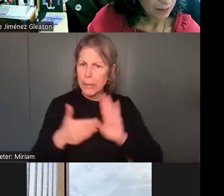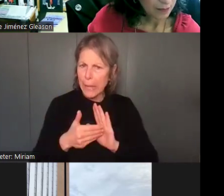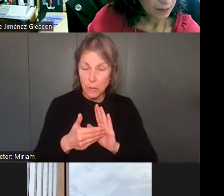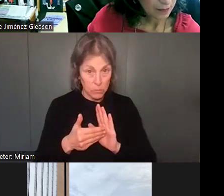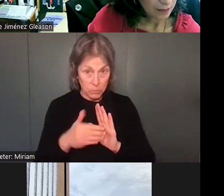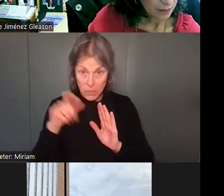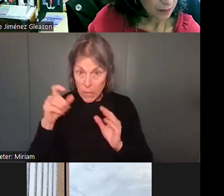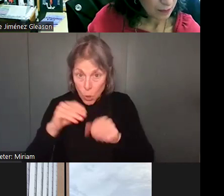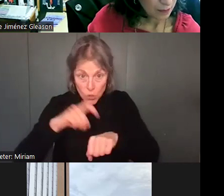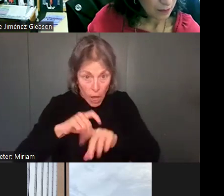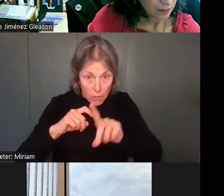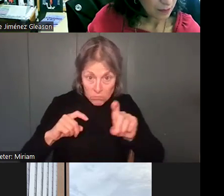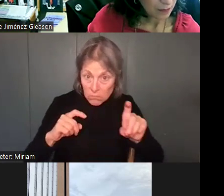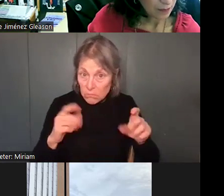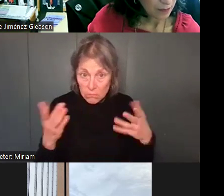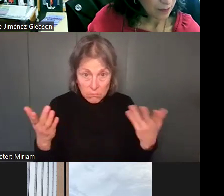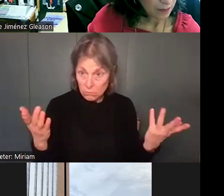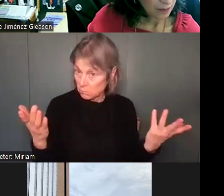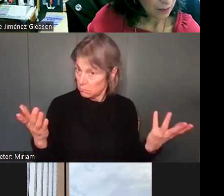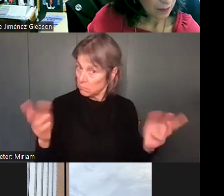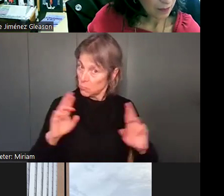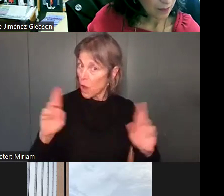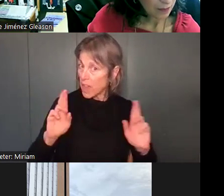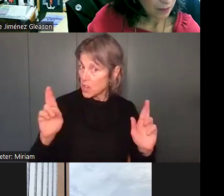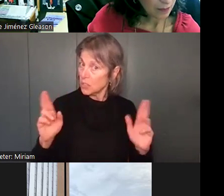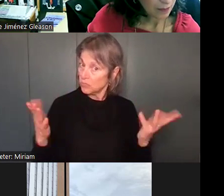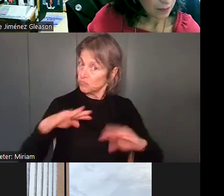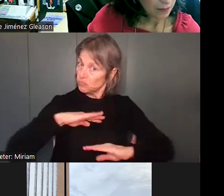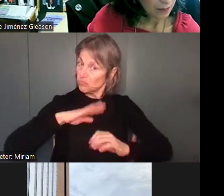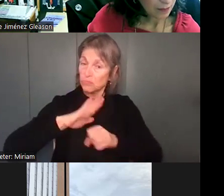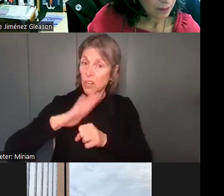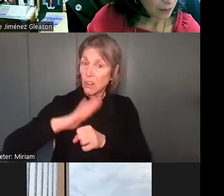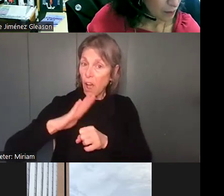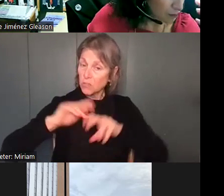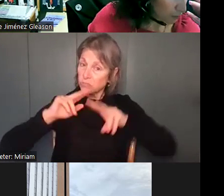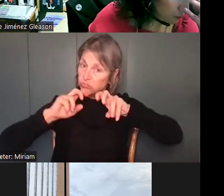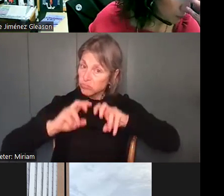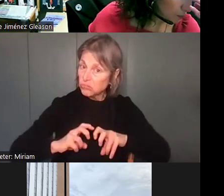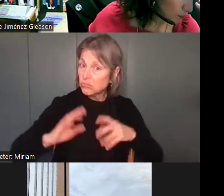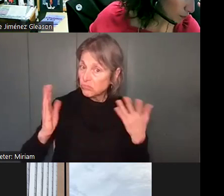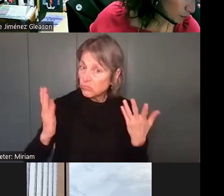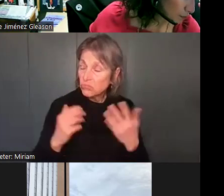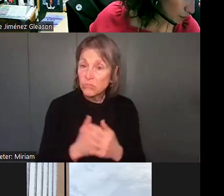need time, or are people feeling like they had a chance to really look through the document